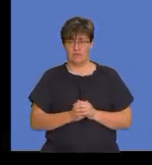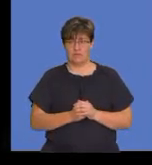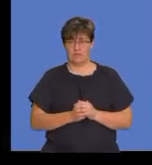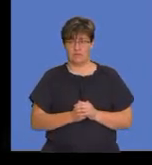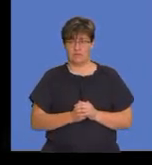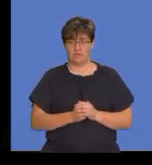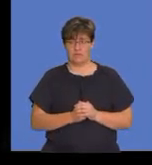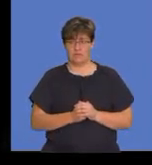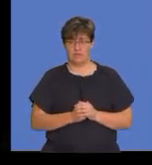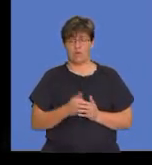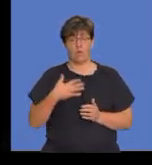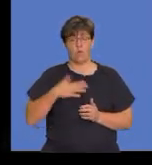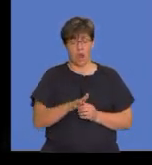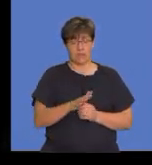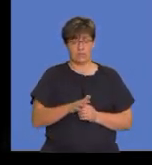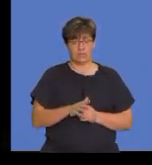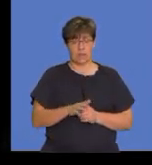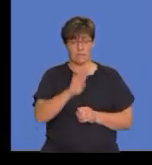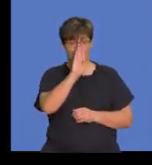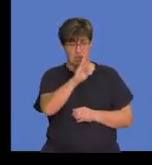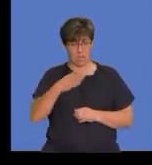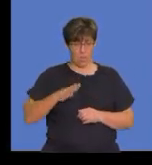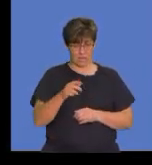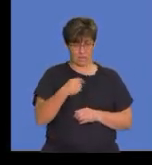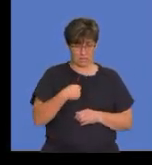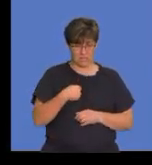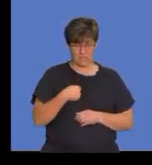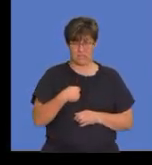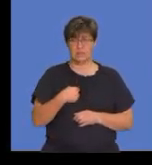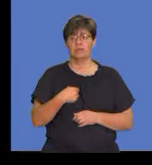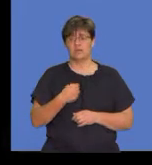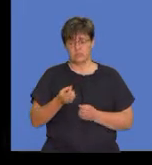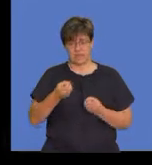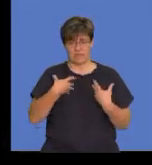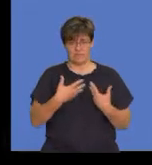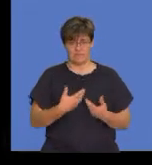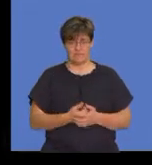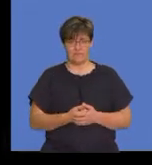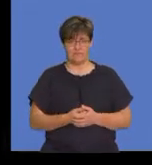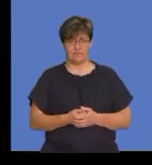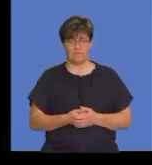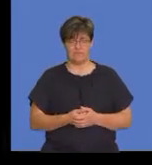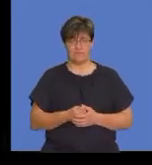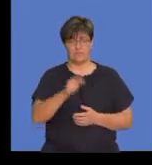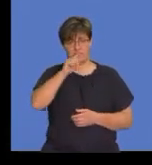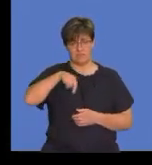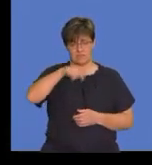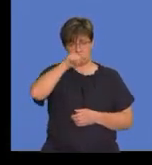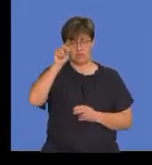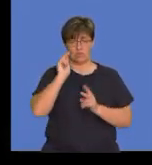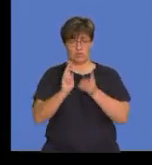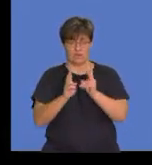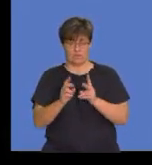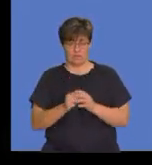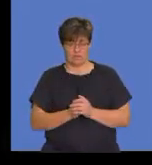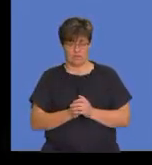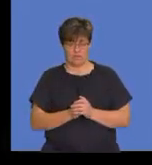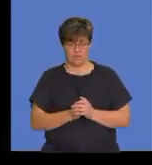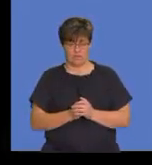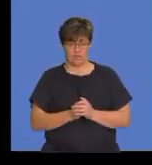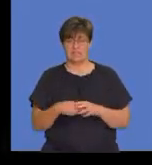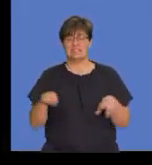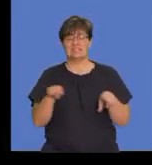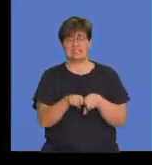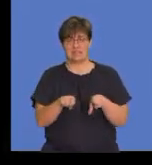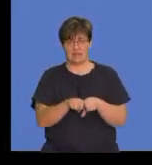12, and that's B squared. So if I want to find just B, it will then give me square root of